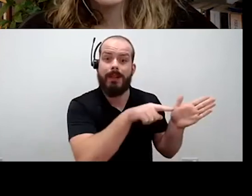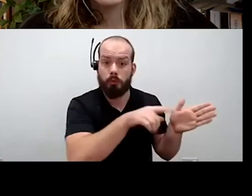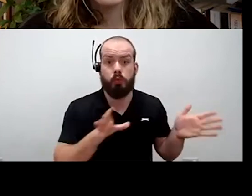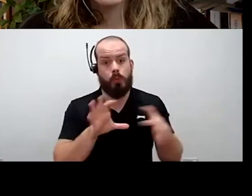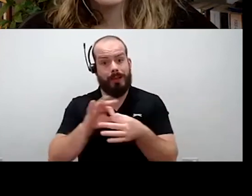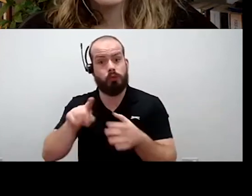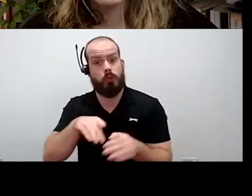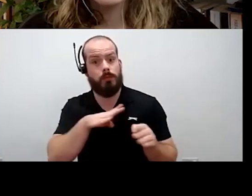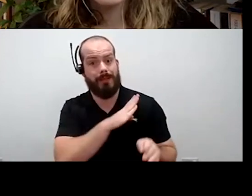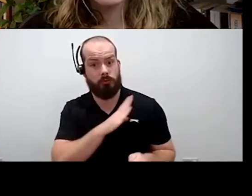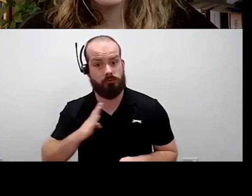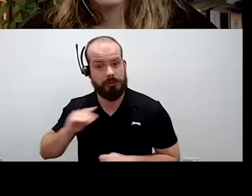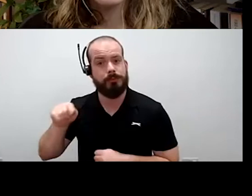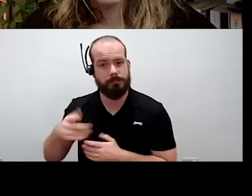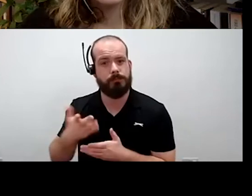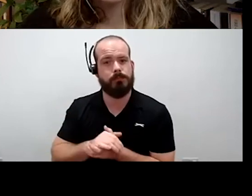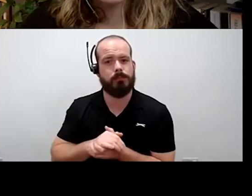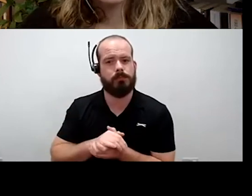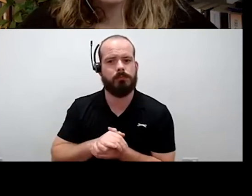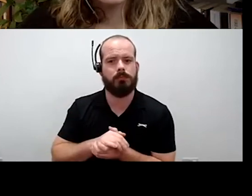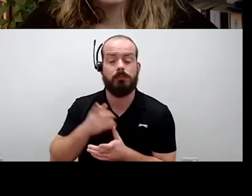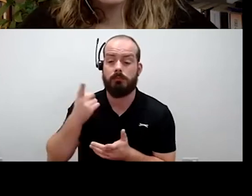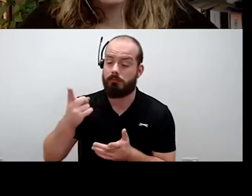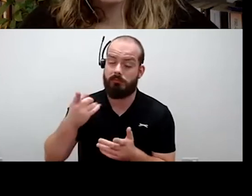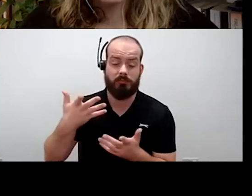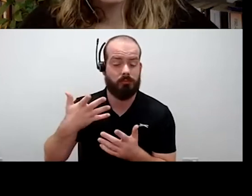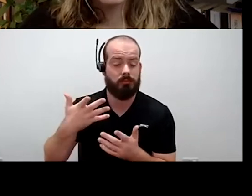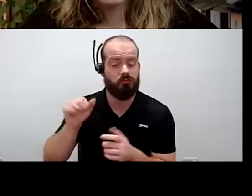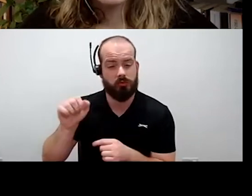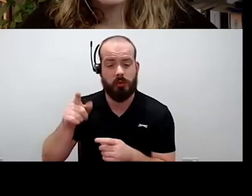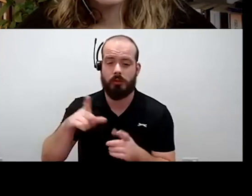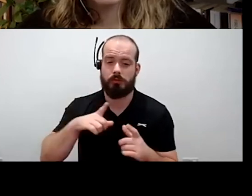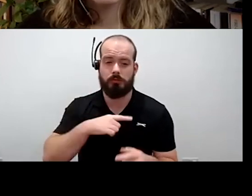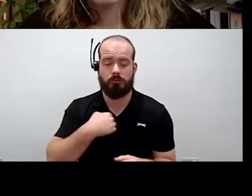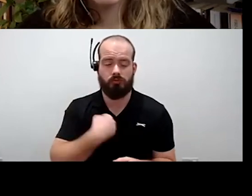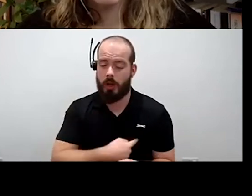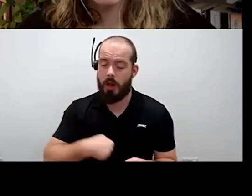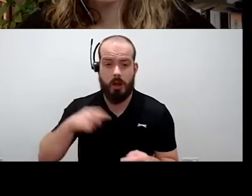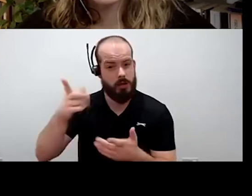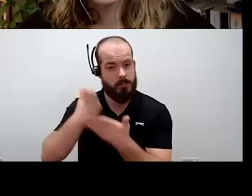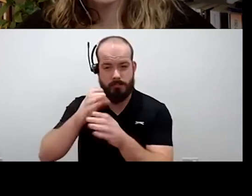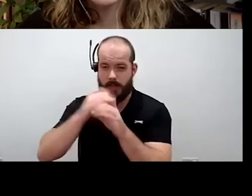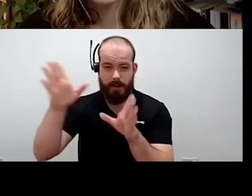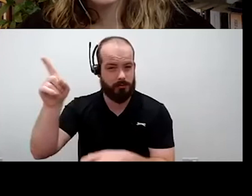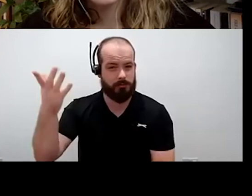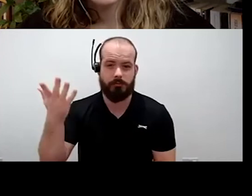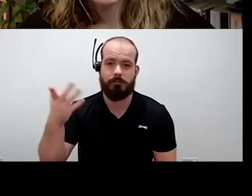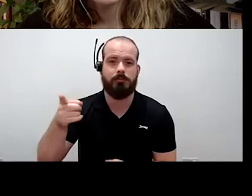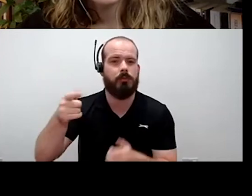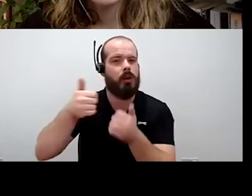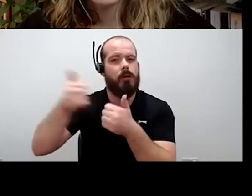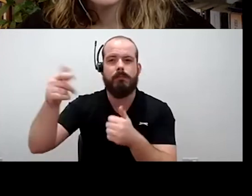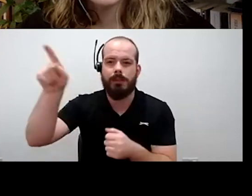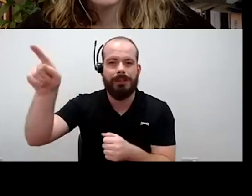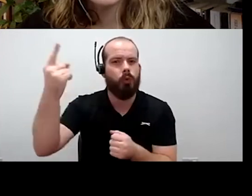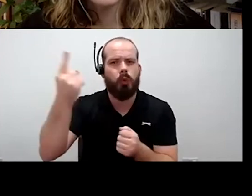explicit. So its own, and China and Russia, for what it's worth, are very clear that that's what they're, the companies building the British plants or wanting to